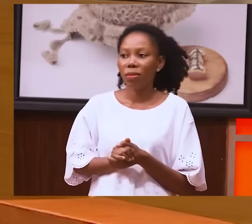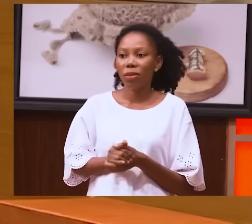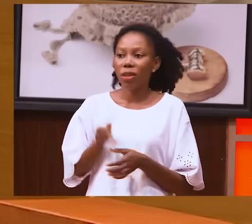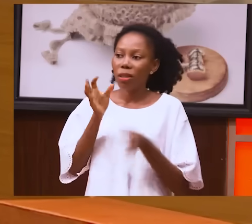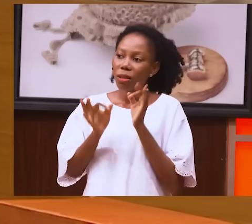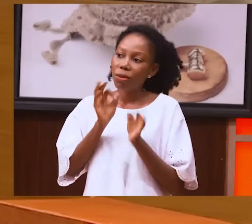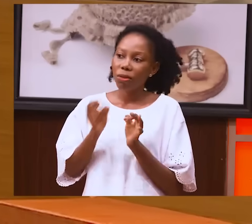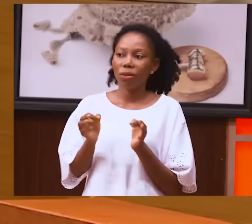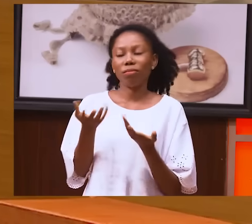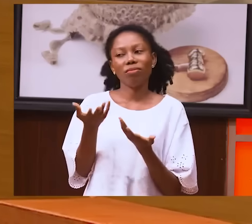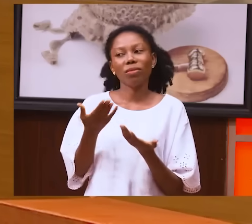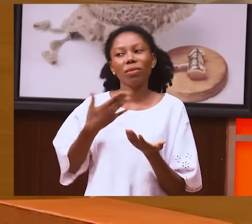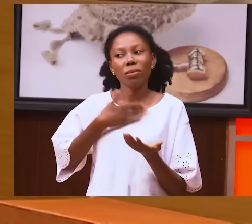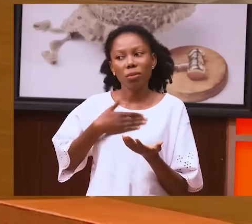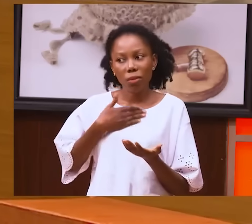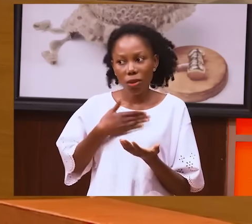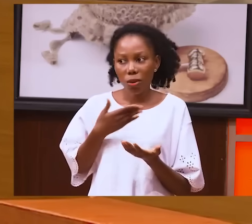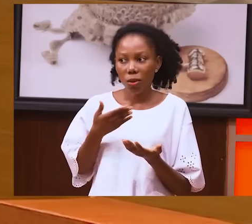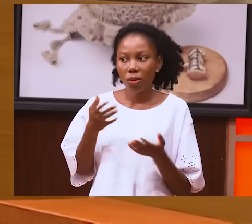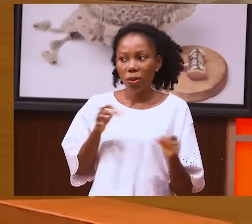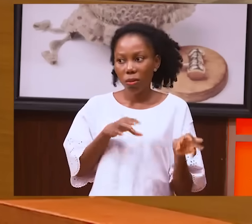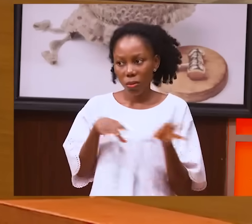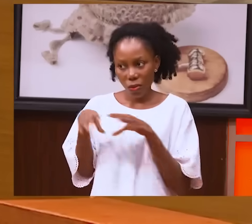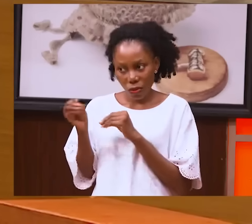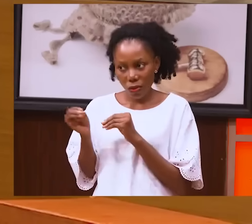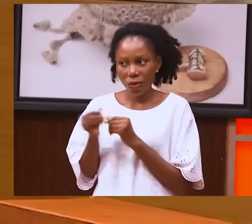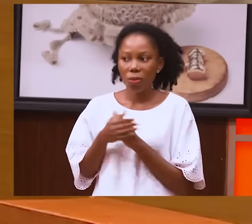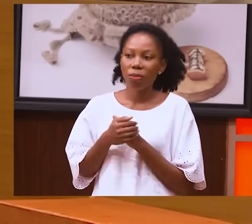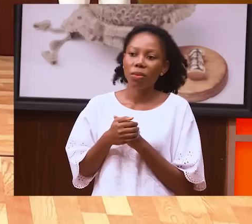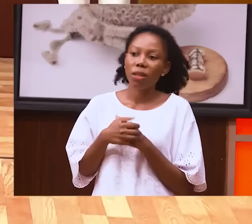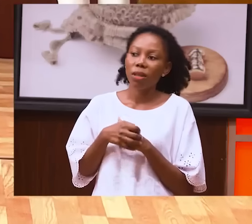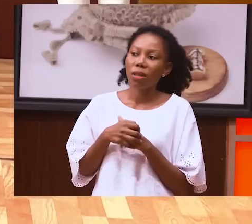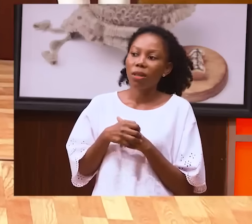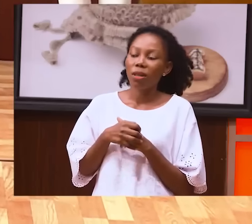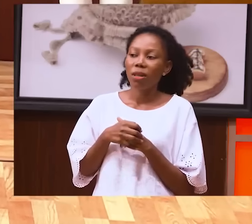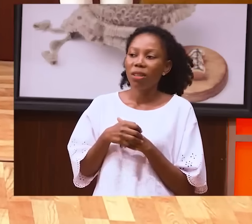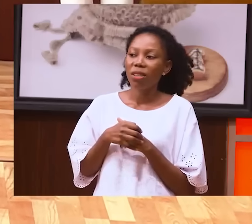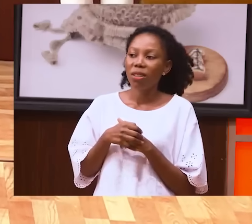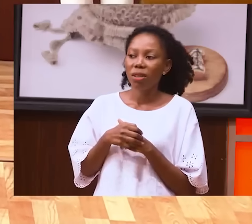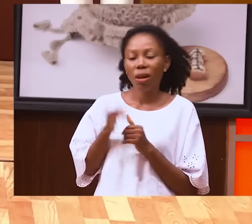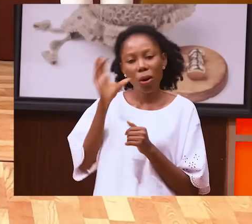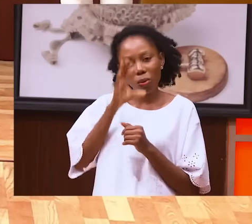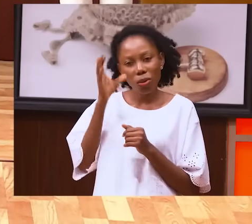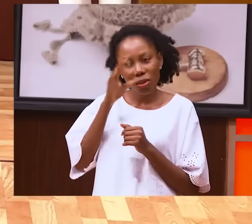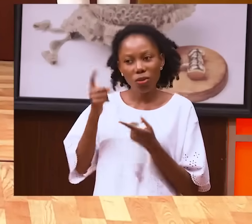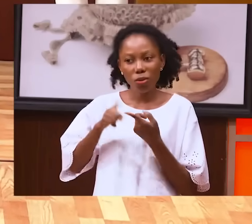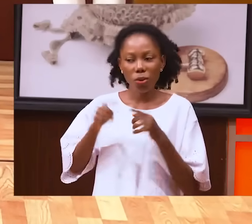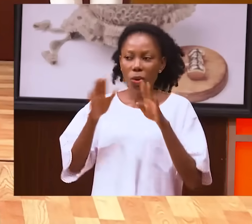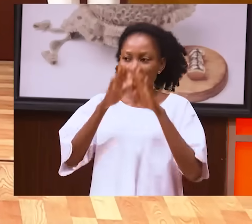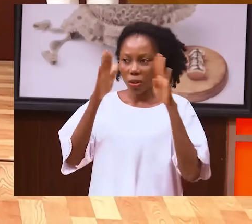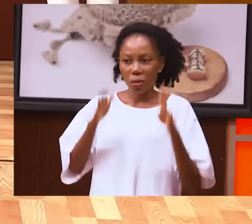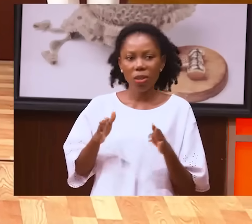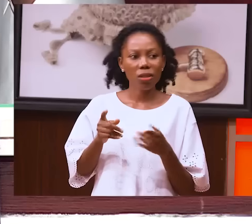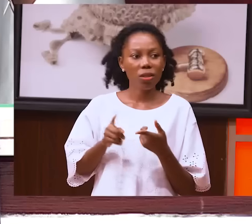money, but let me just, since you want me to move out from the place, let me just move out. I will get a place to stay for now with my